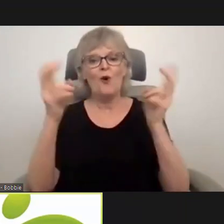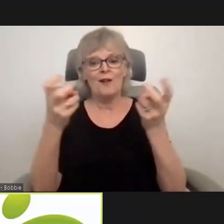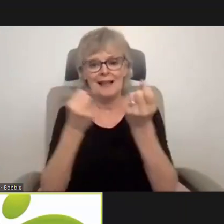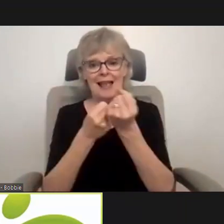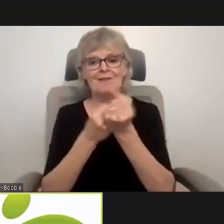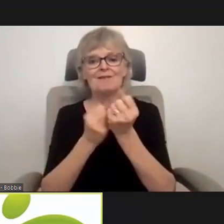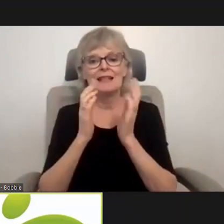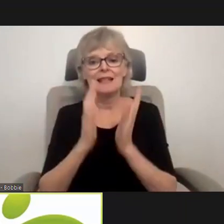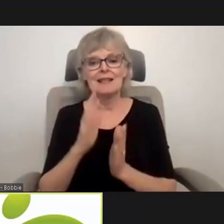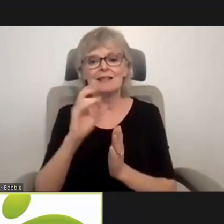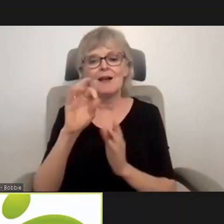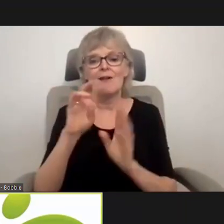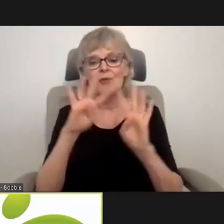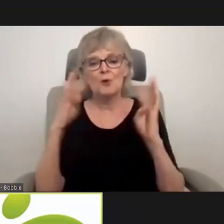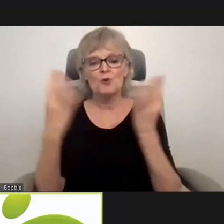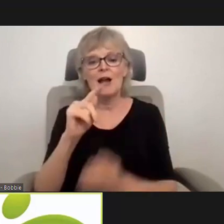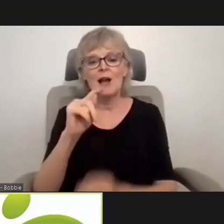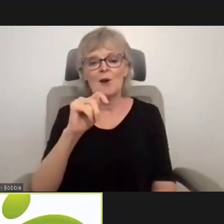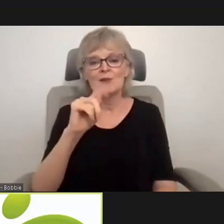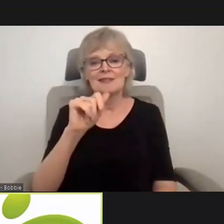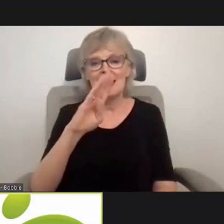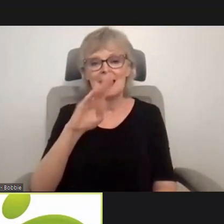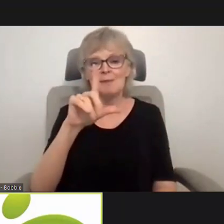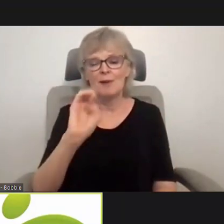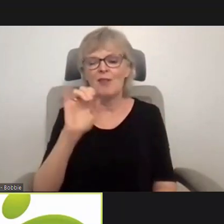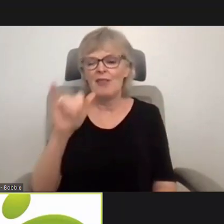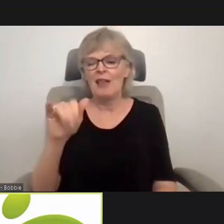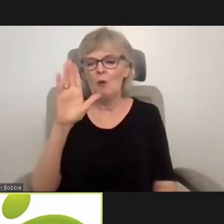So stay tuned on Spotify for that.